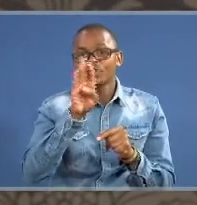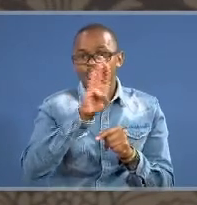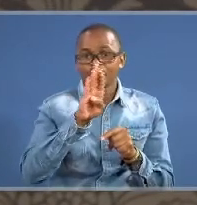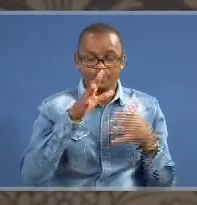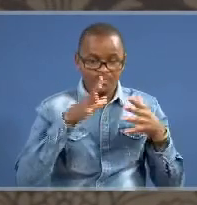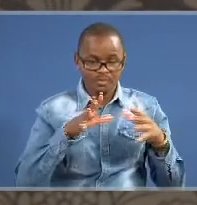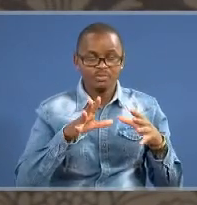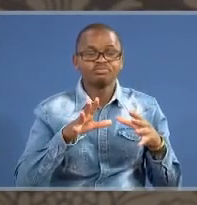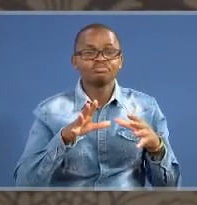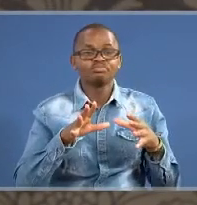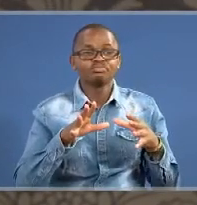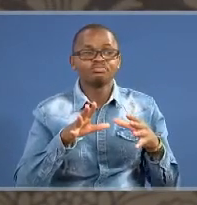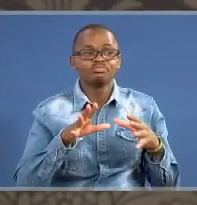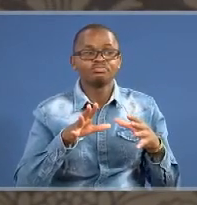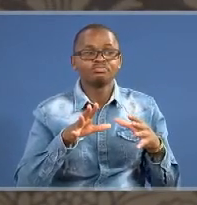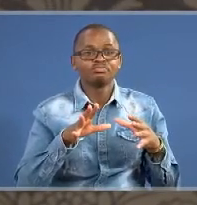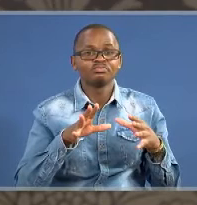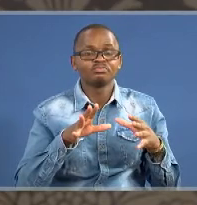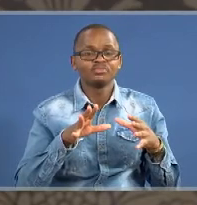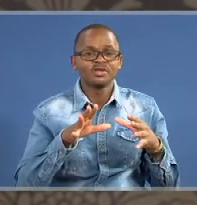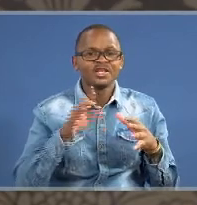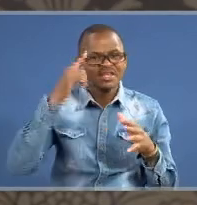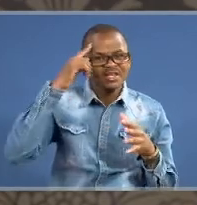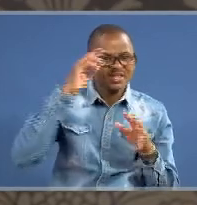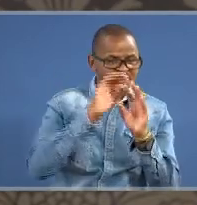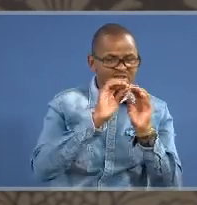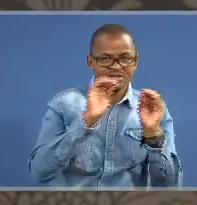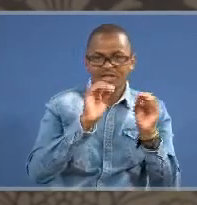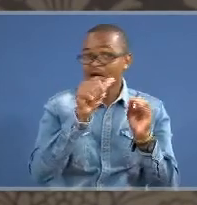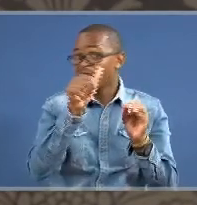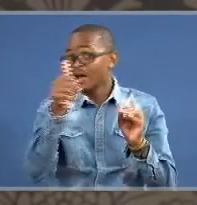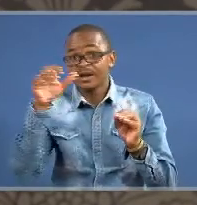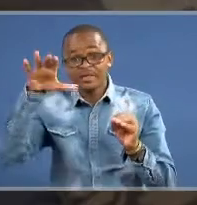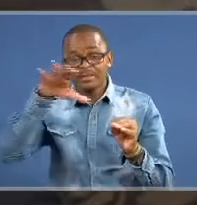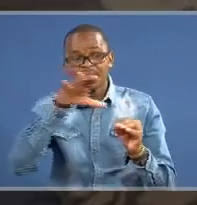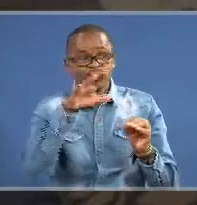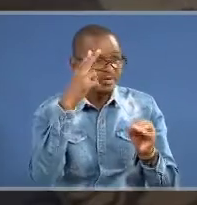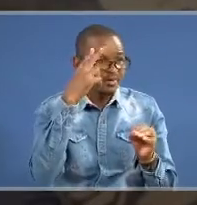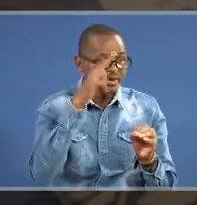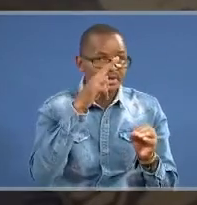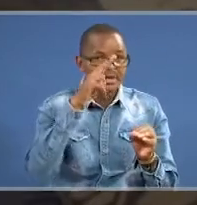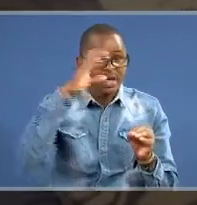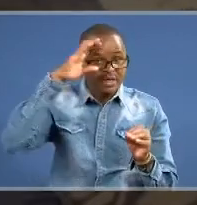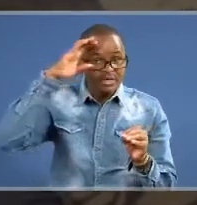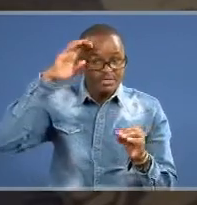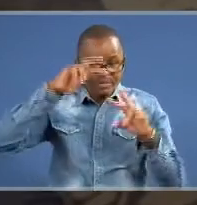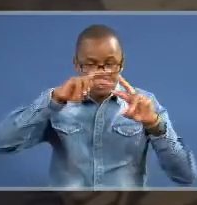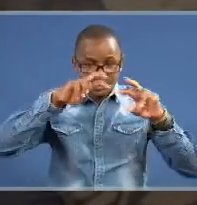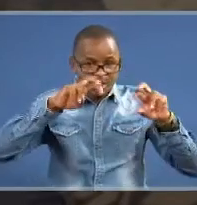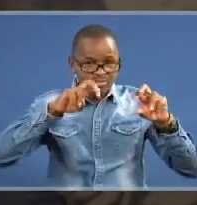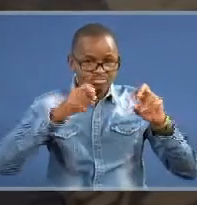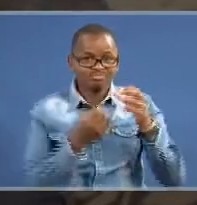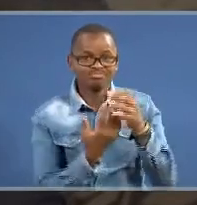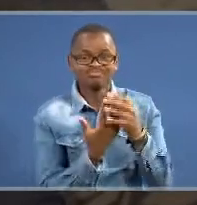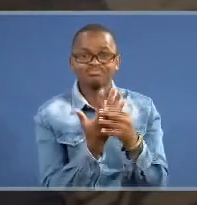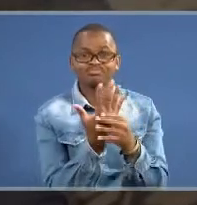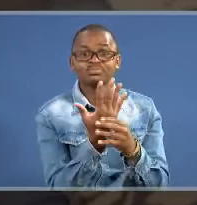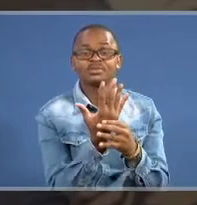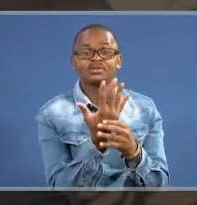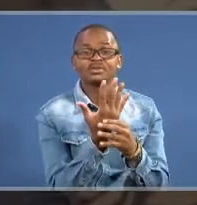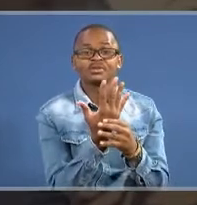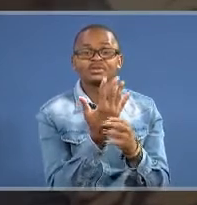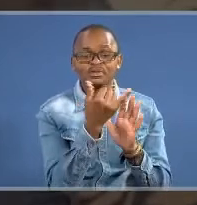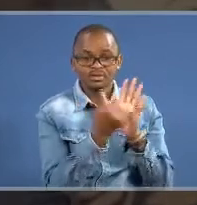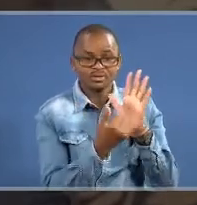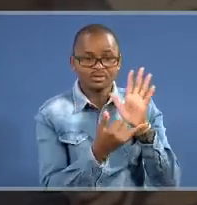people, I don't think there's any other market that we are looking for. China inatafuta kukuza uchumi wa viwanda